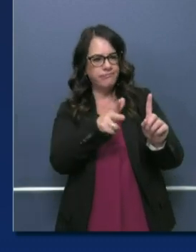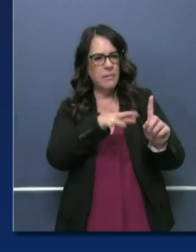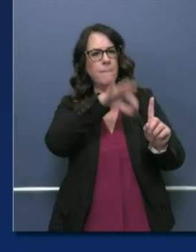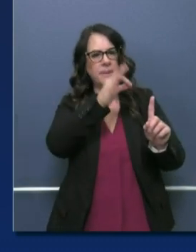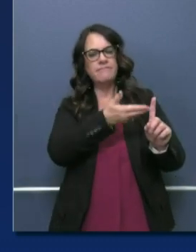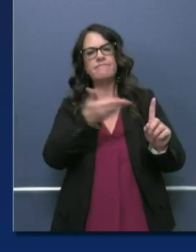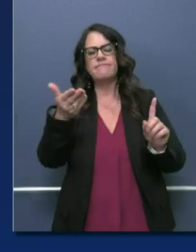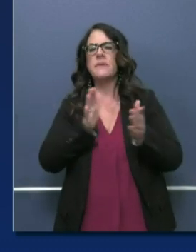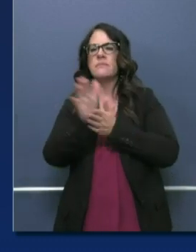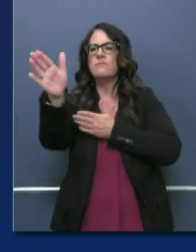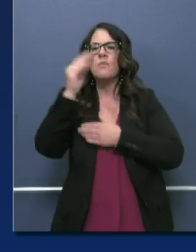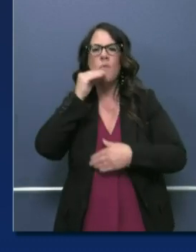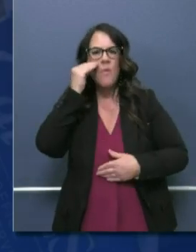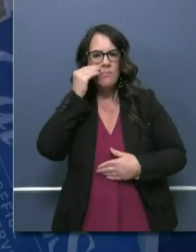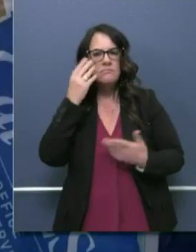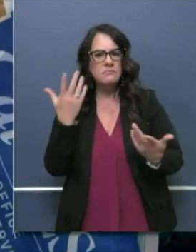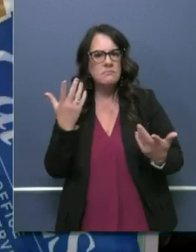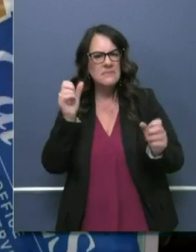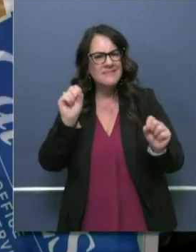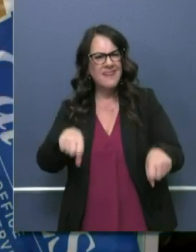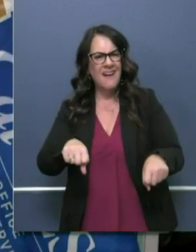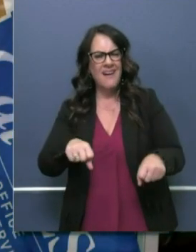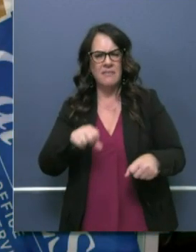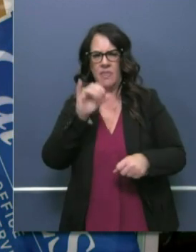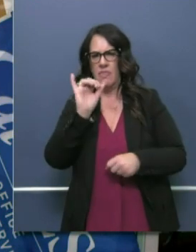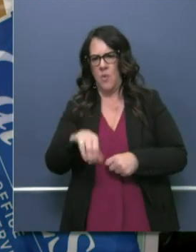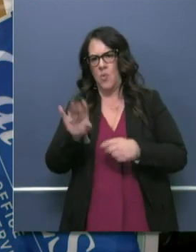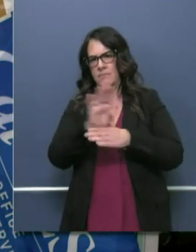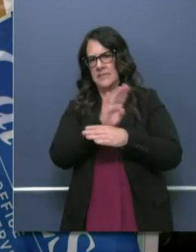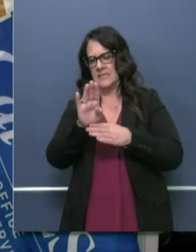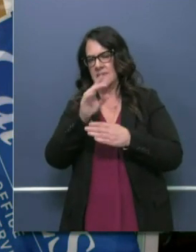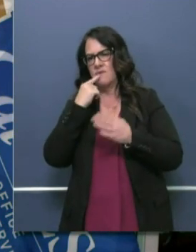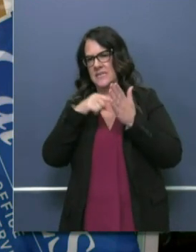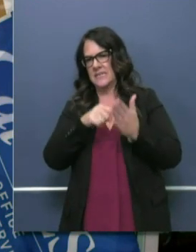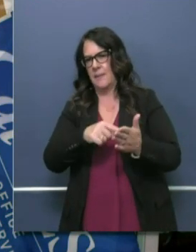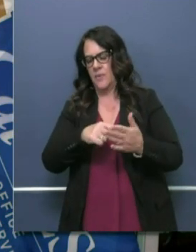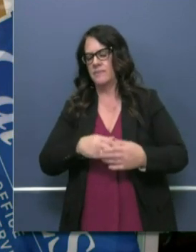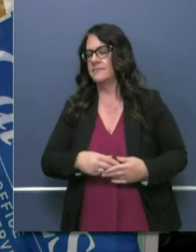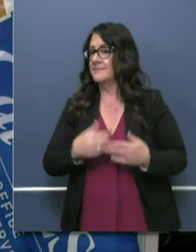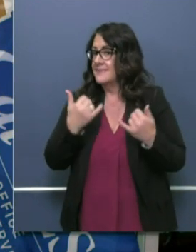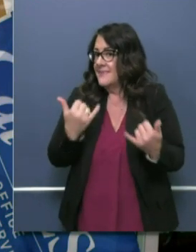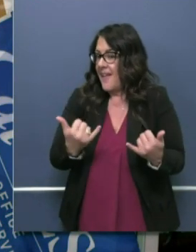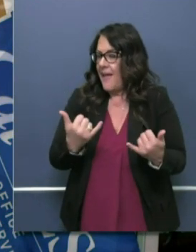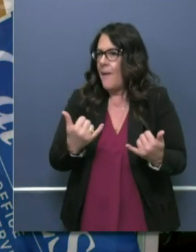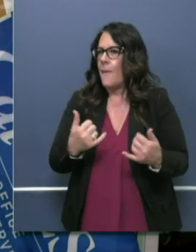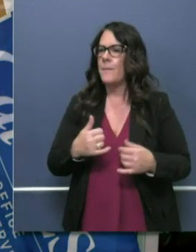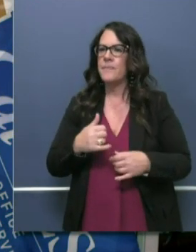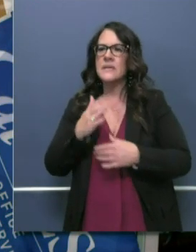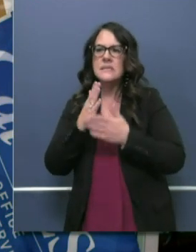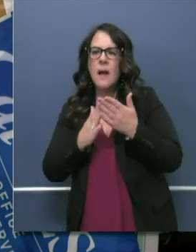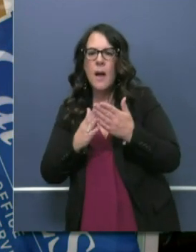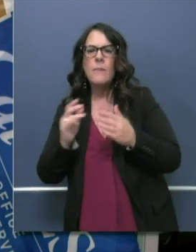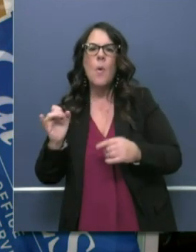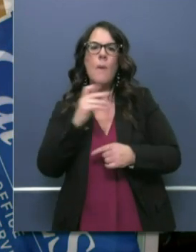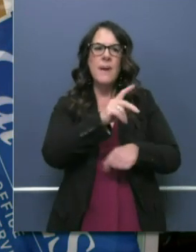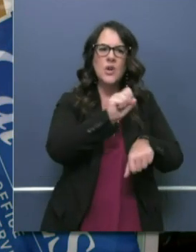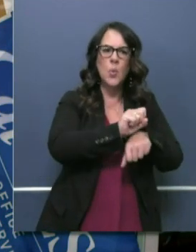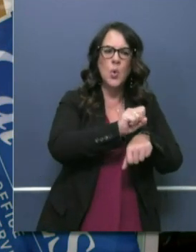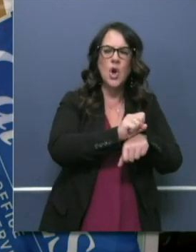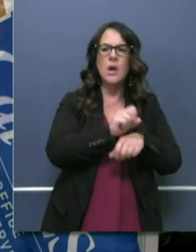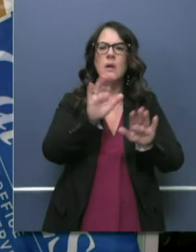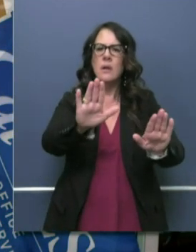working in manufacturing related to those types of areas now will have the opportunity to go back to work. But remember, this is